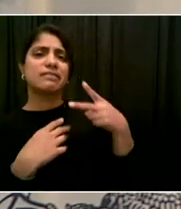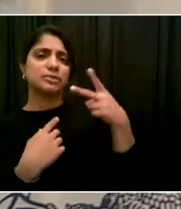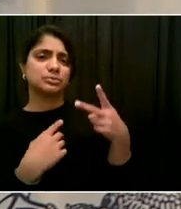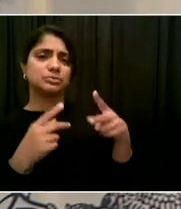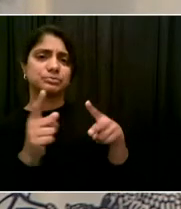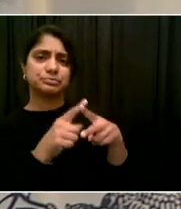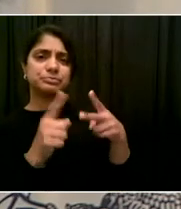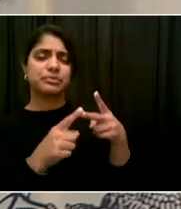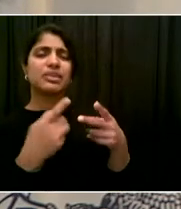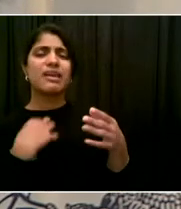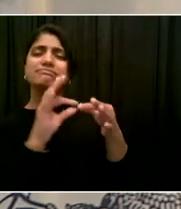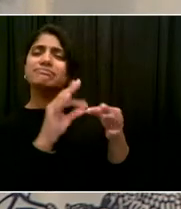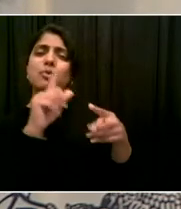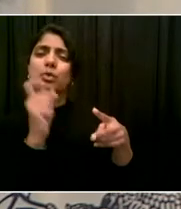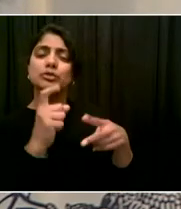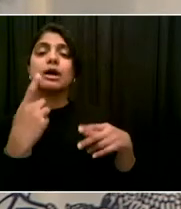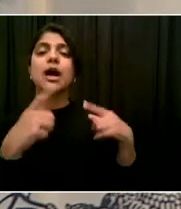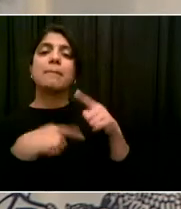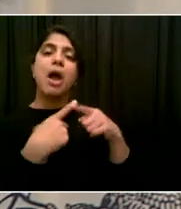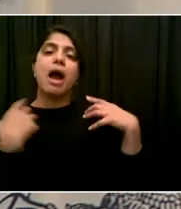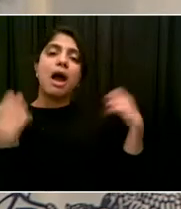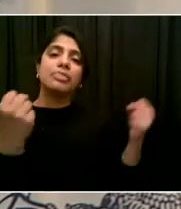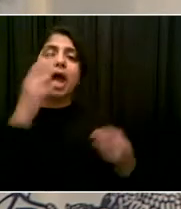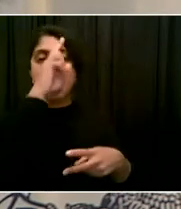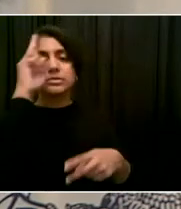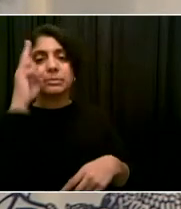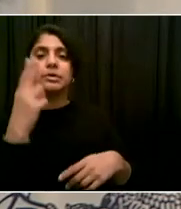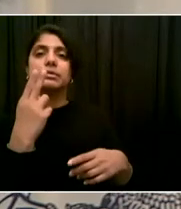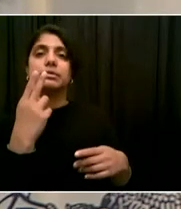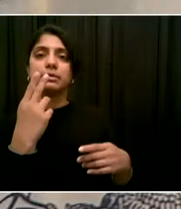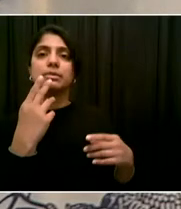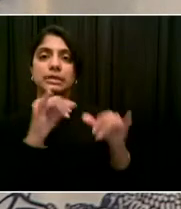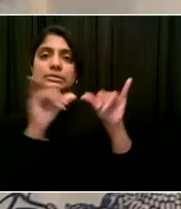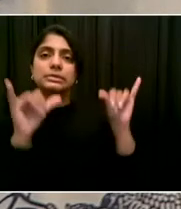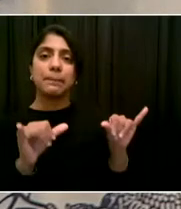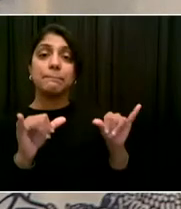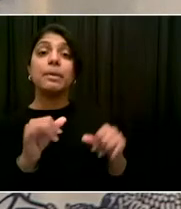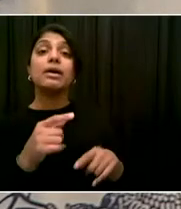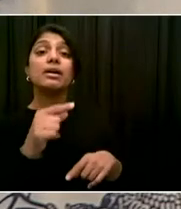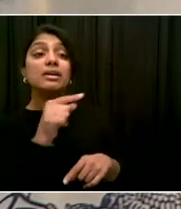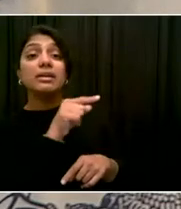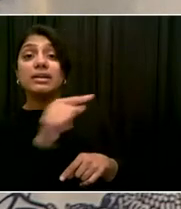asked not to report to work. I'm wondering if the